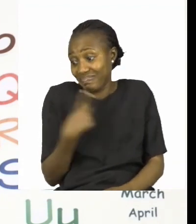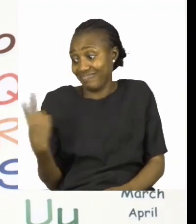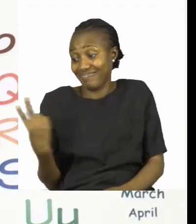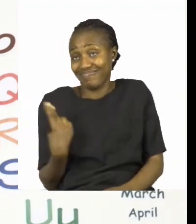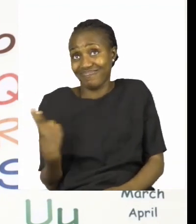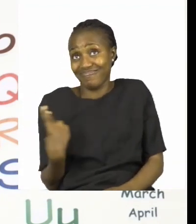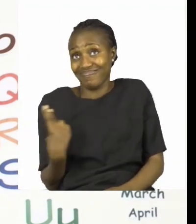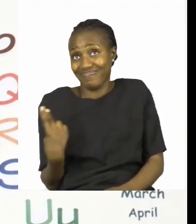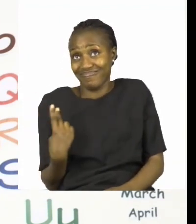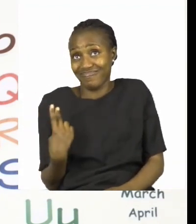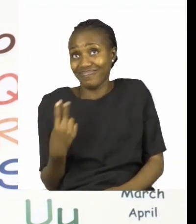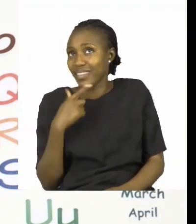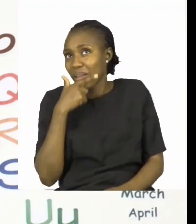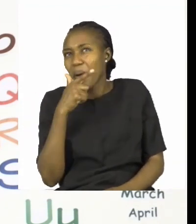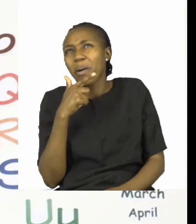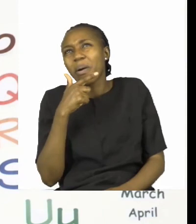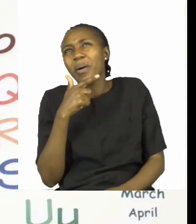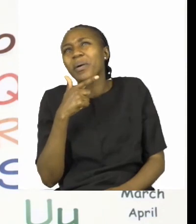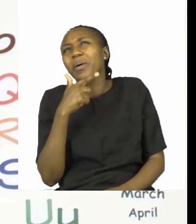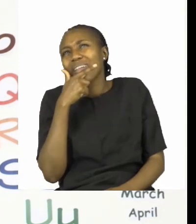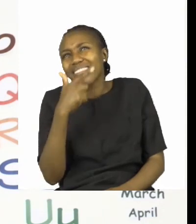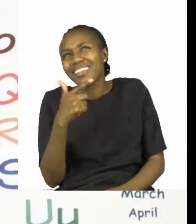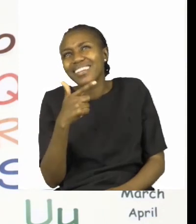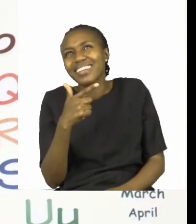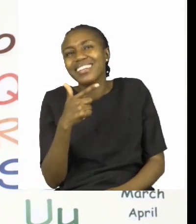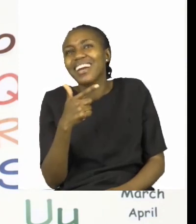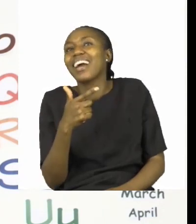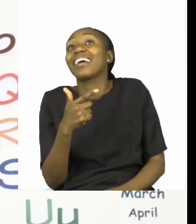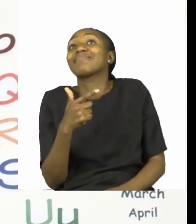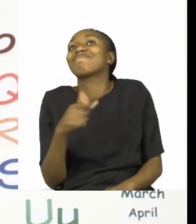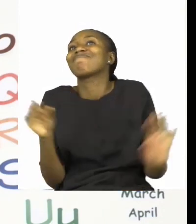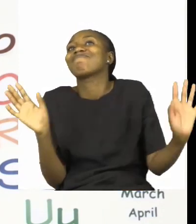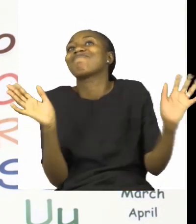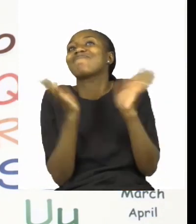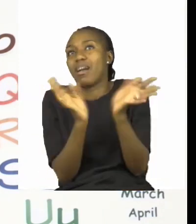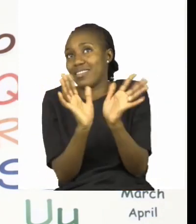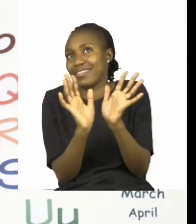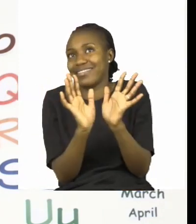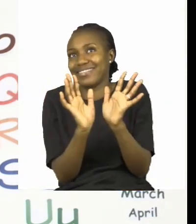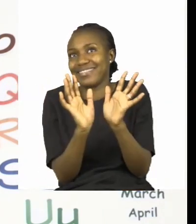we would like to say thank you so much for joining us today, and goodbye.